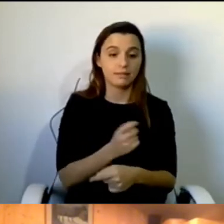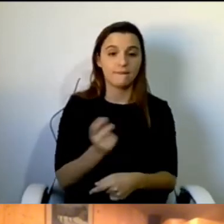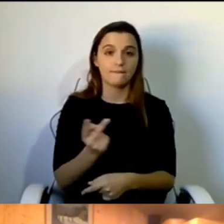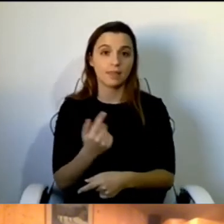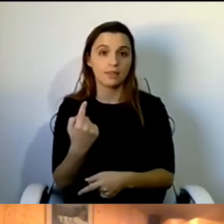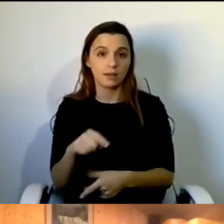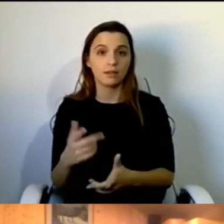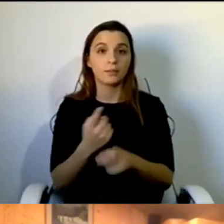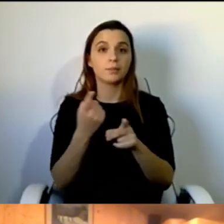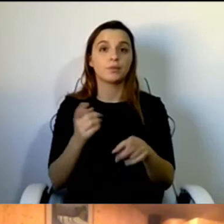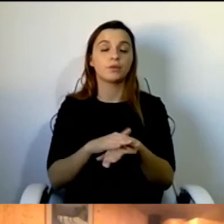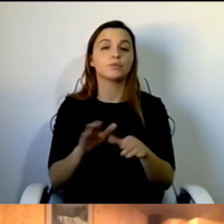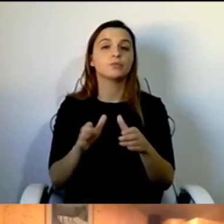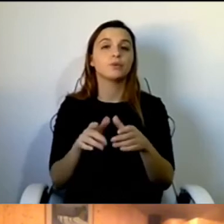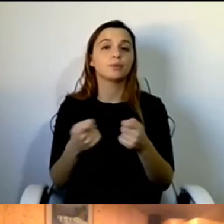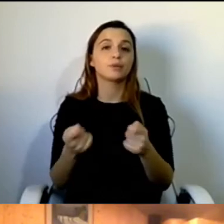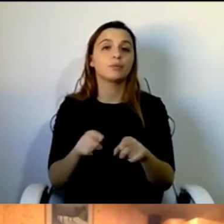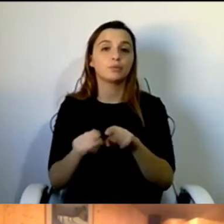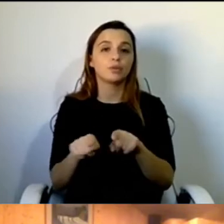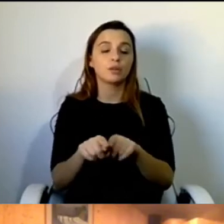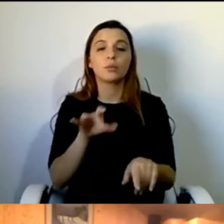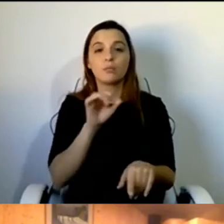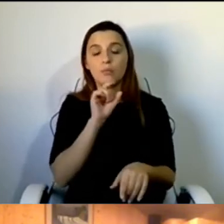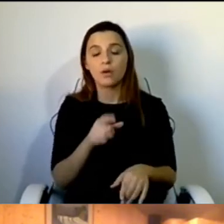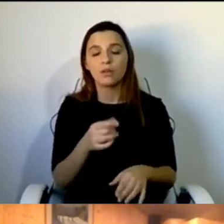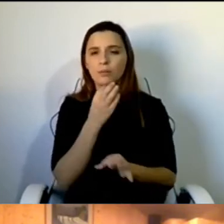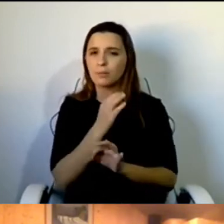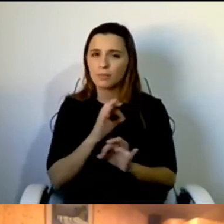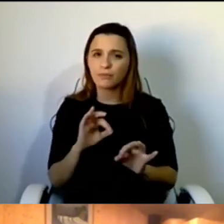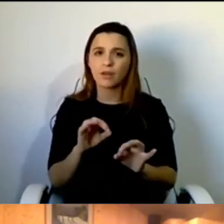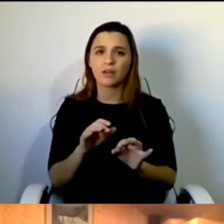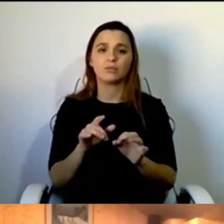the groups. So very early from the start,